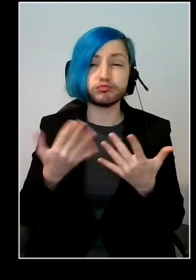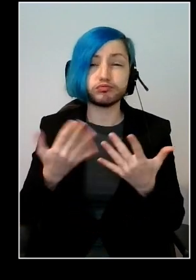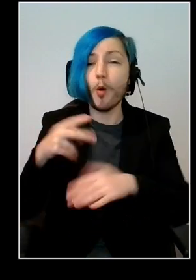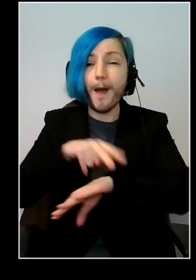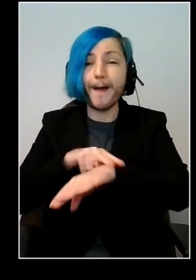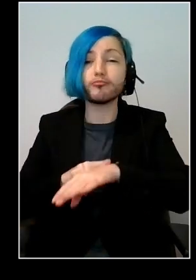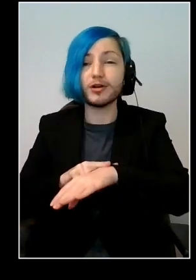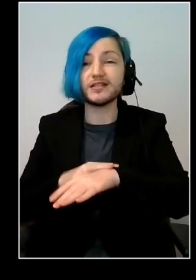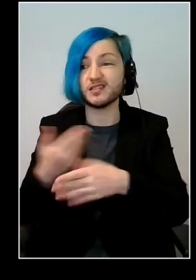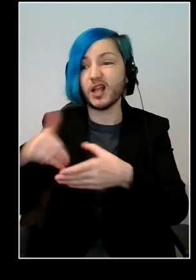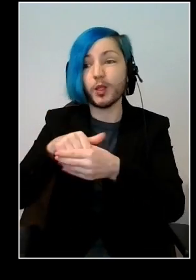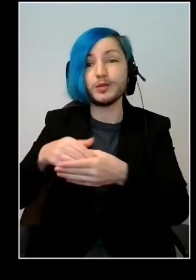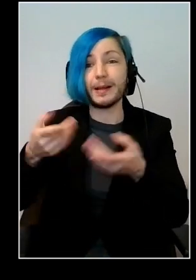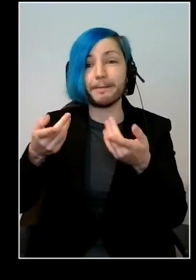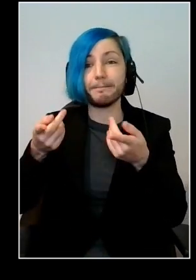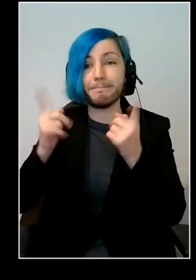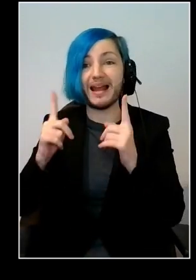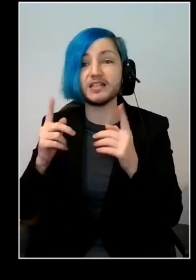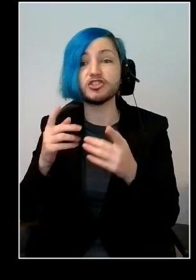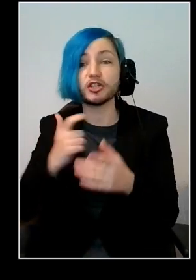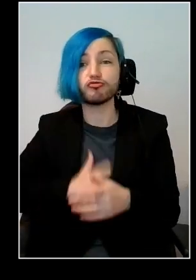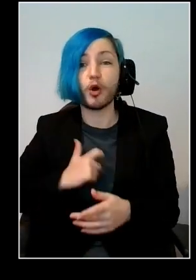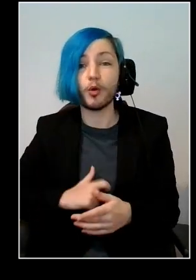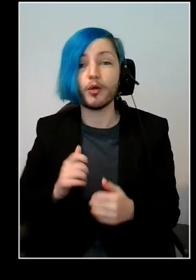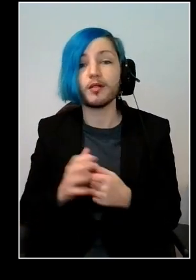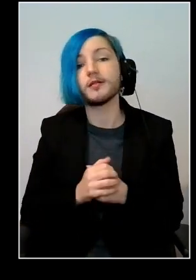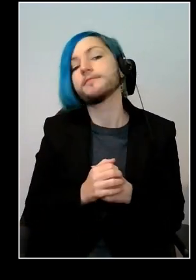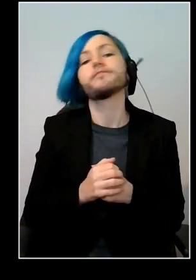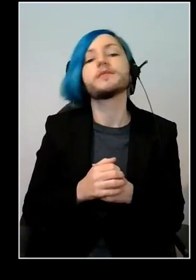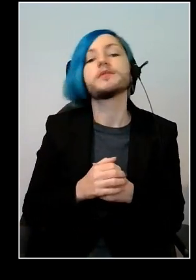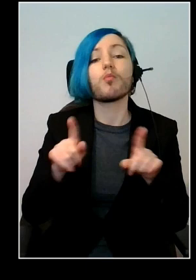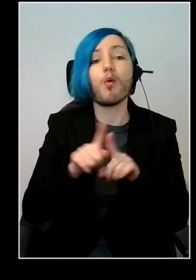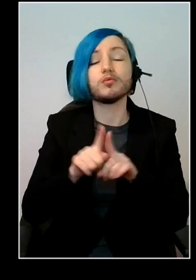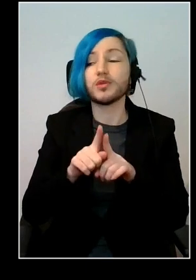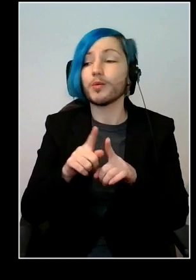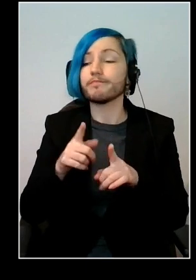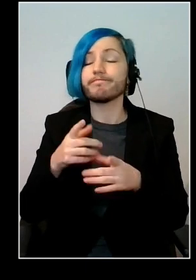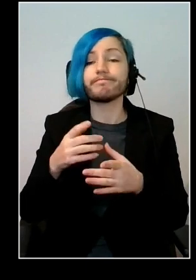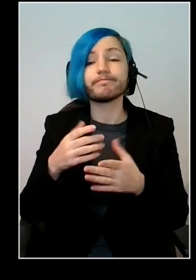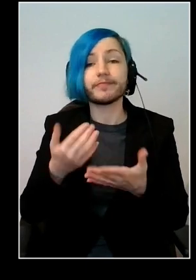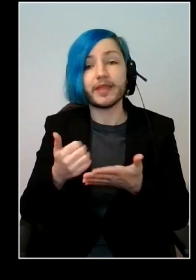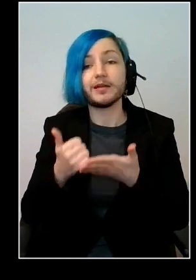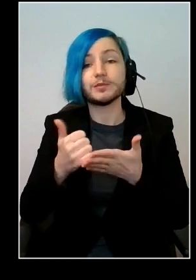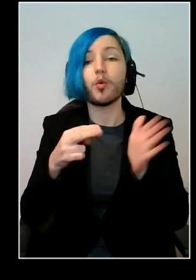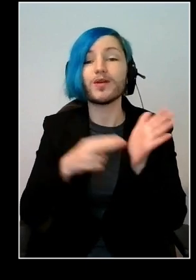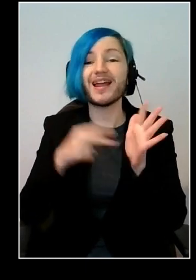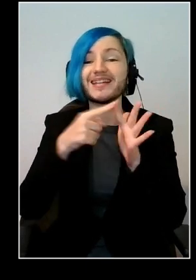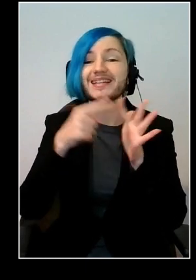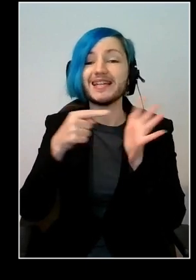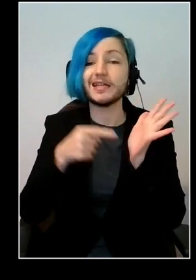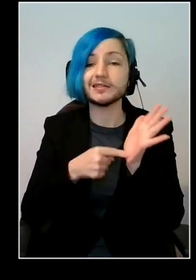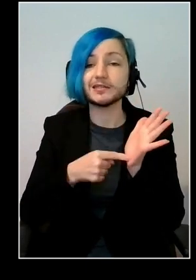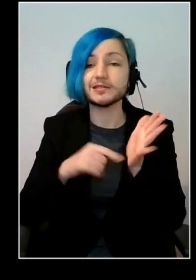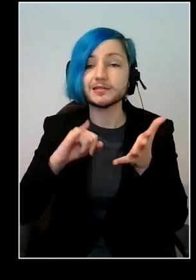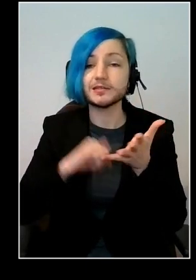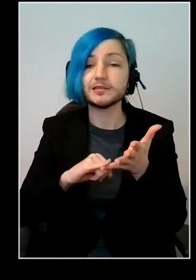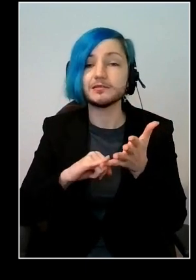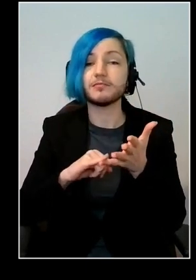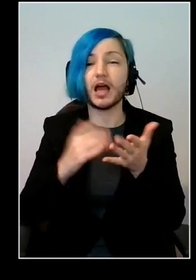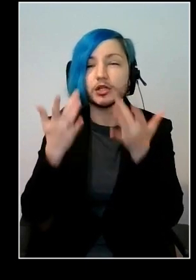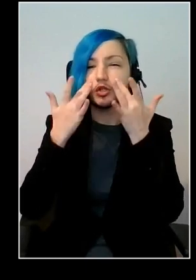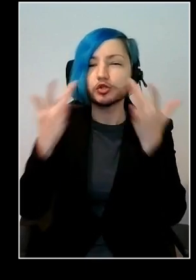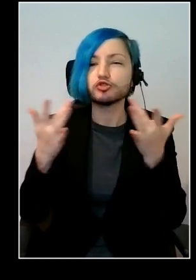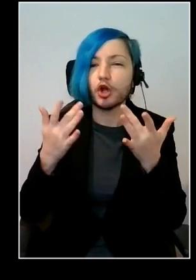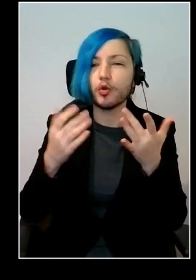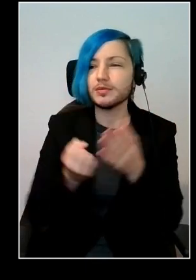impressed to see how McCarrick supported NEETs and had clear evidence of diversity and inclusion within their apprenticeship recruitment. Amazing work. Well done